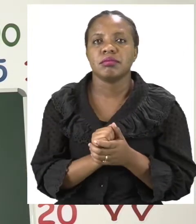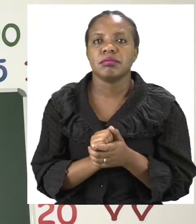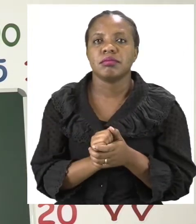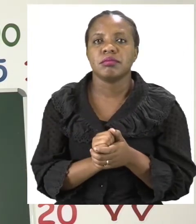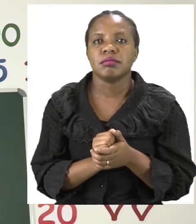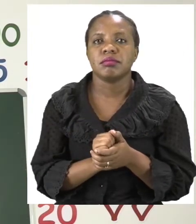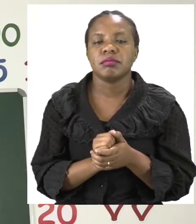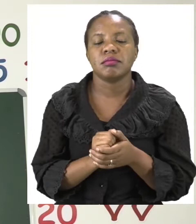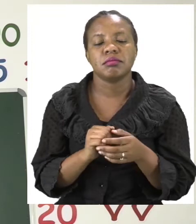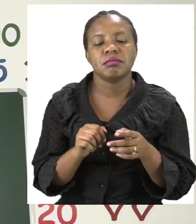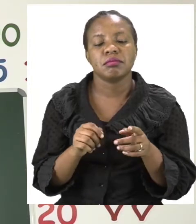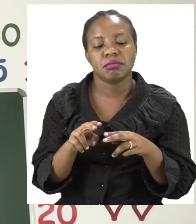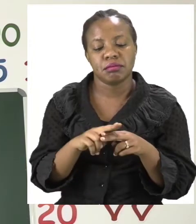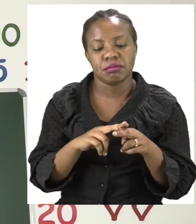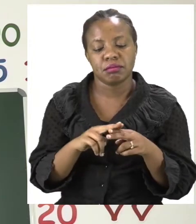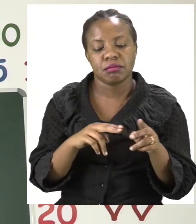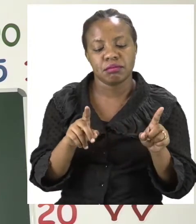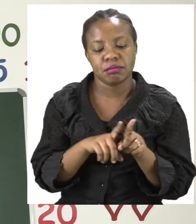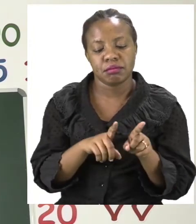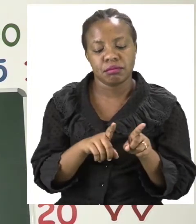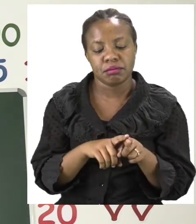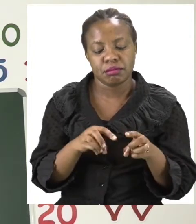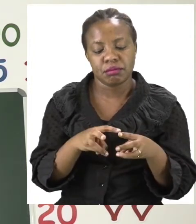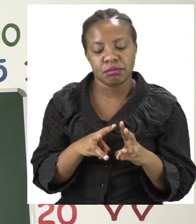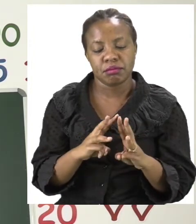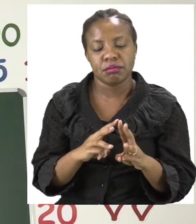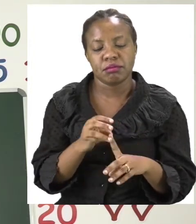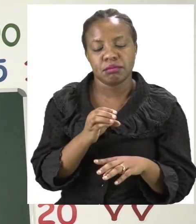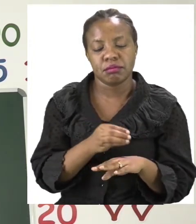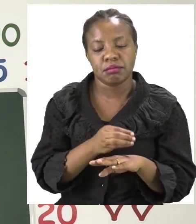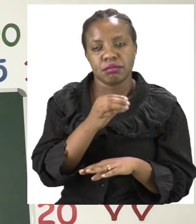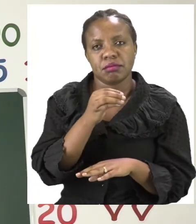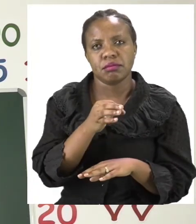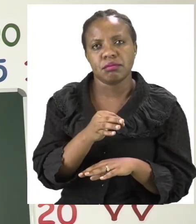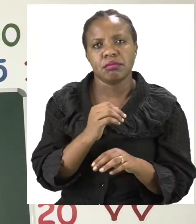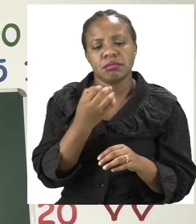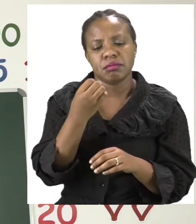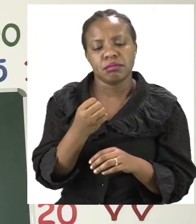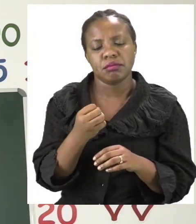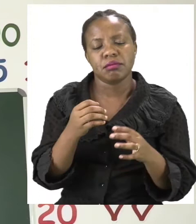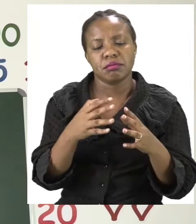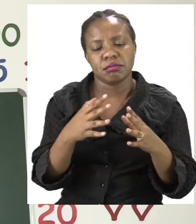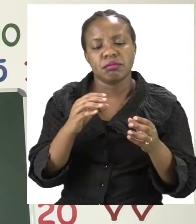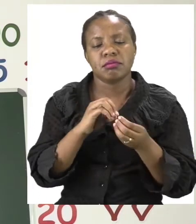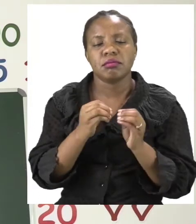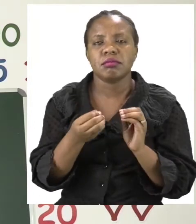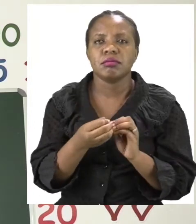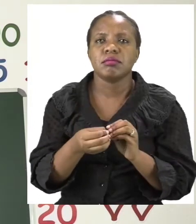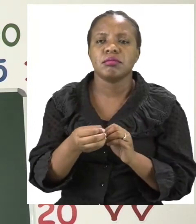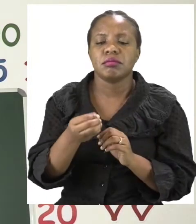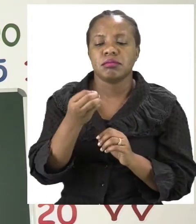going to use the same method of our counters. We have the bigger number 4, which means we only